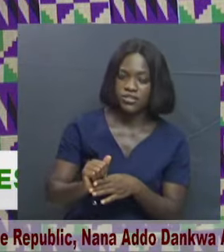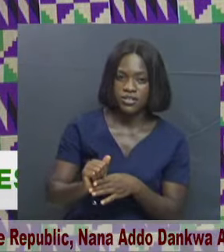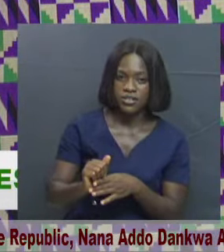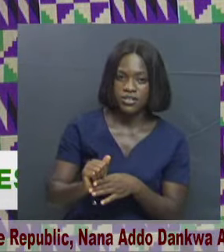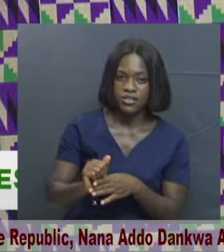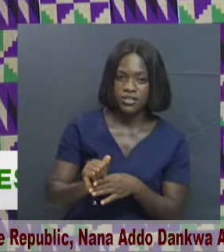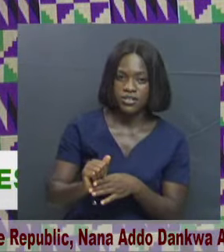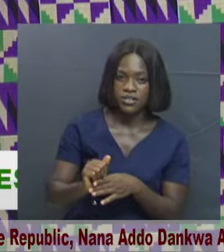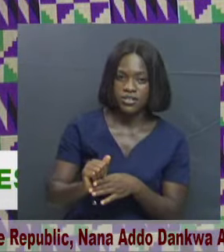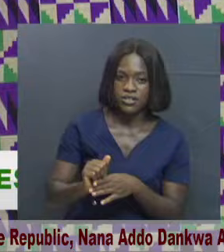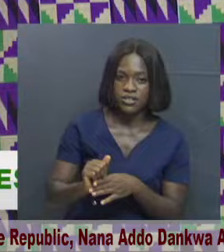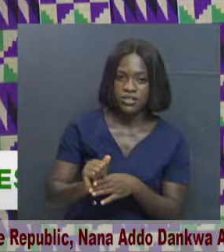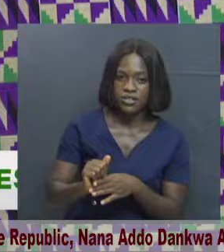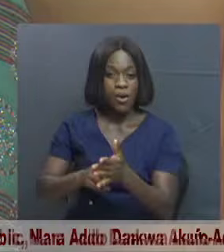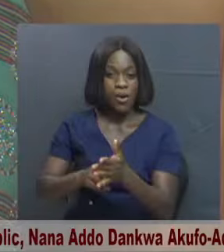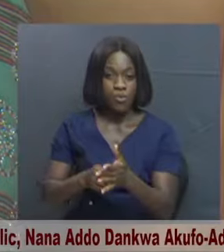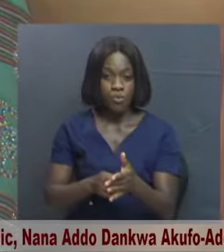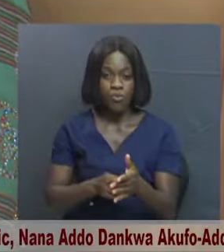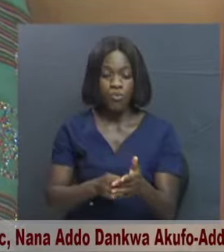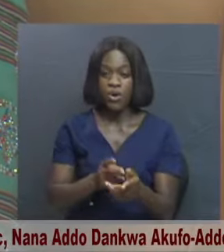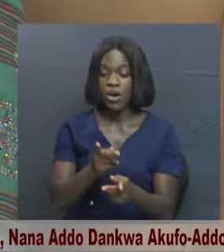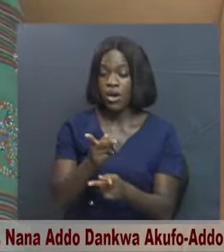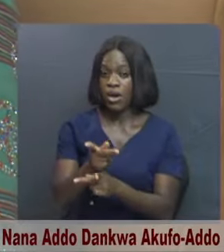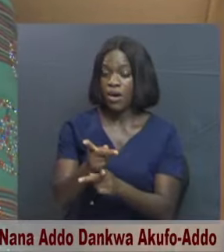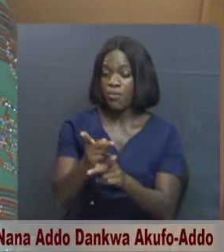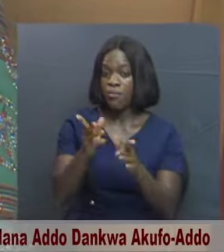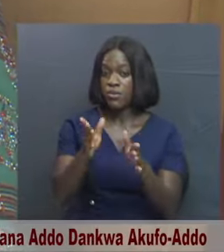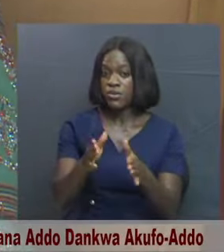including repair and maintenance of electric